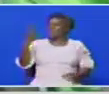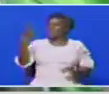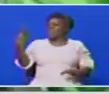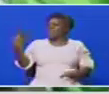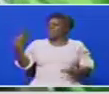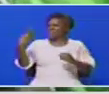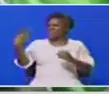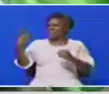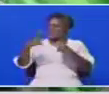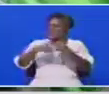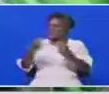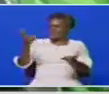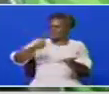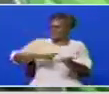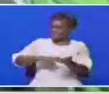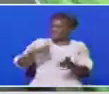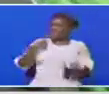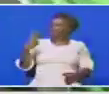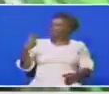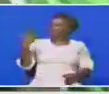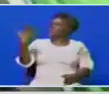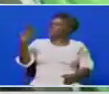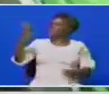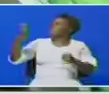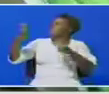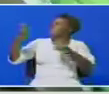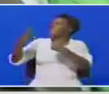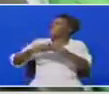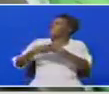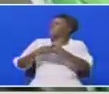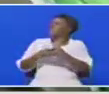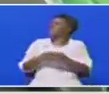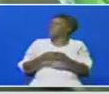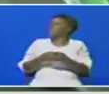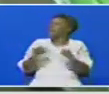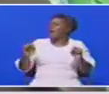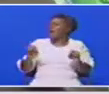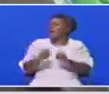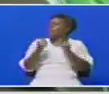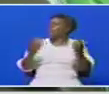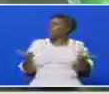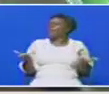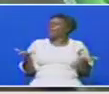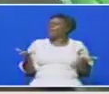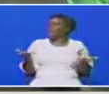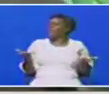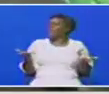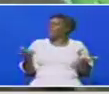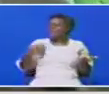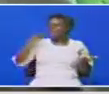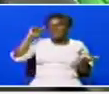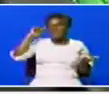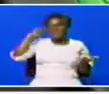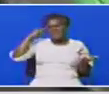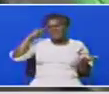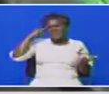339, and the registered number of voters is 258. You see, where does that come from? You know, I think,